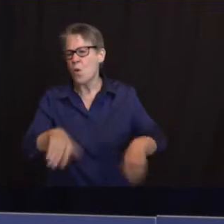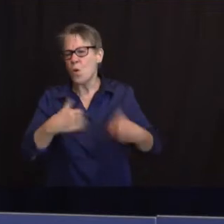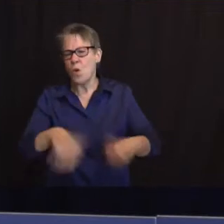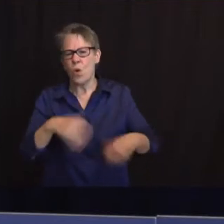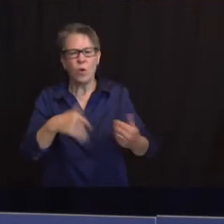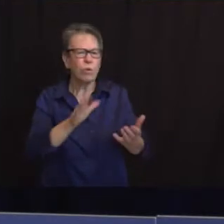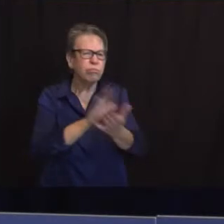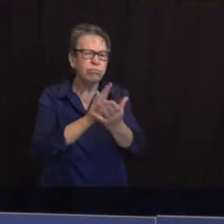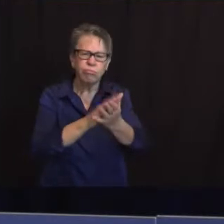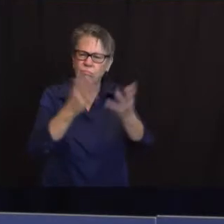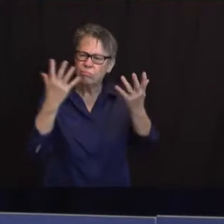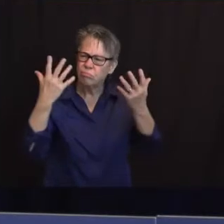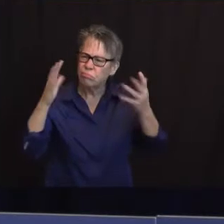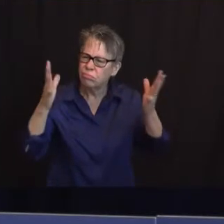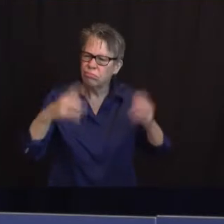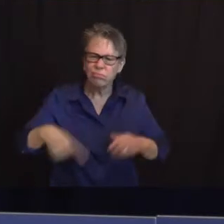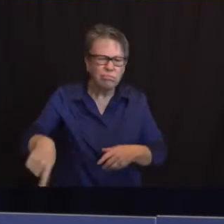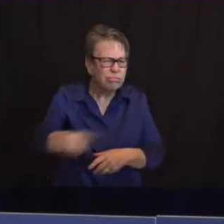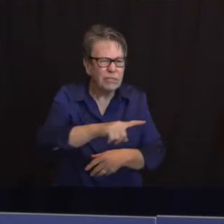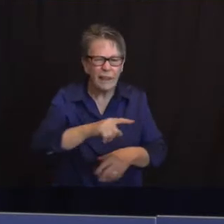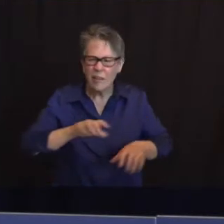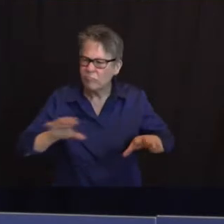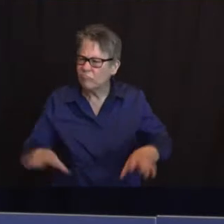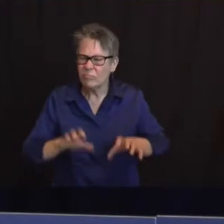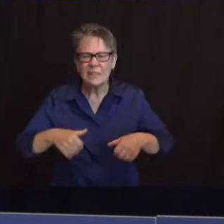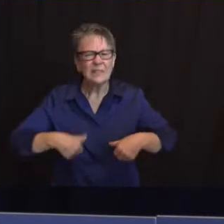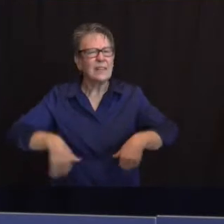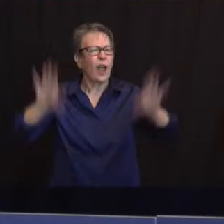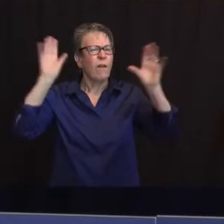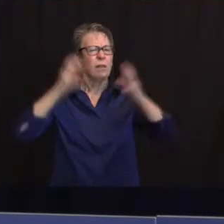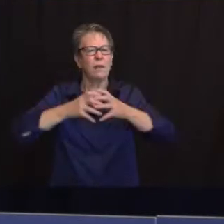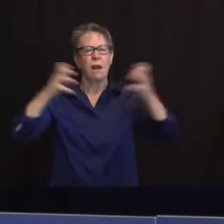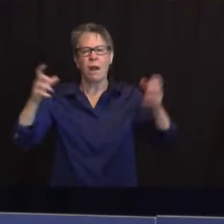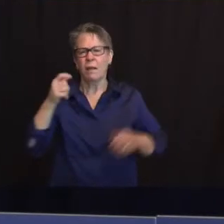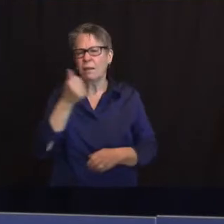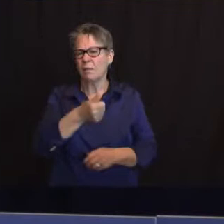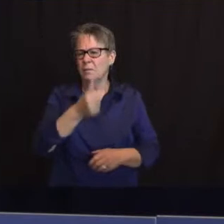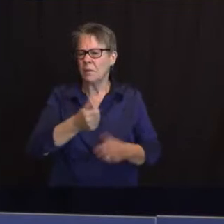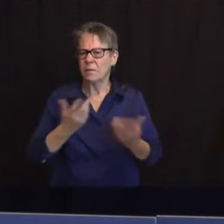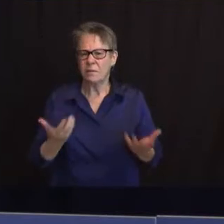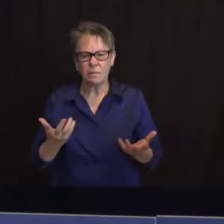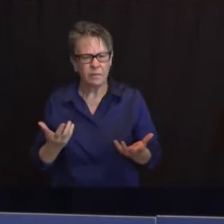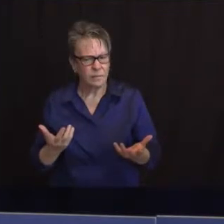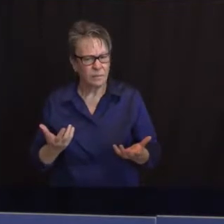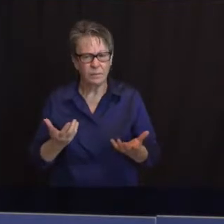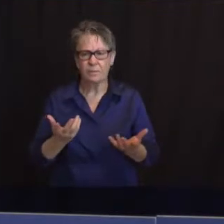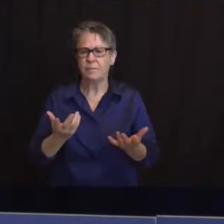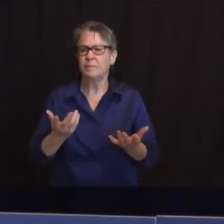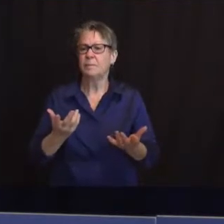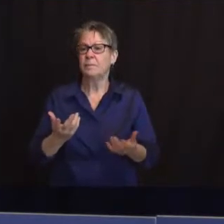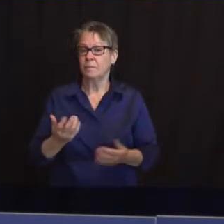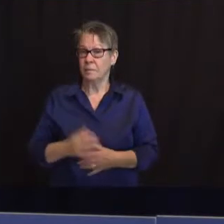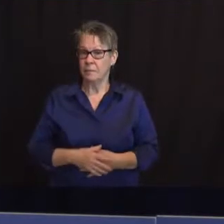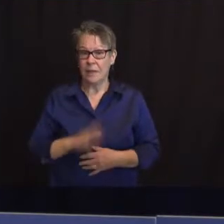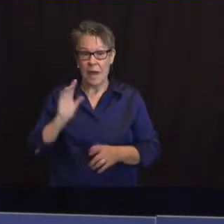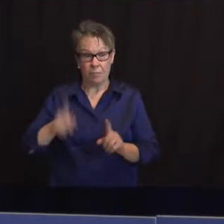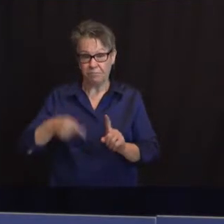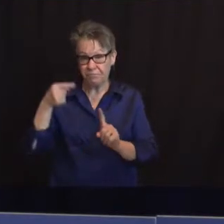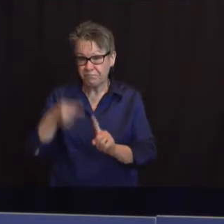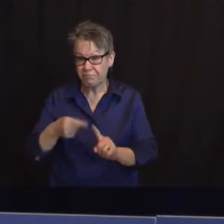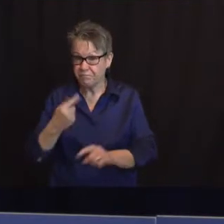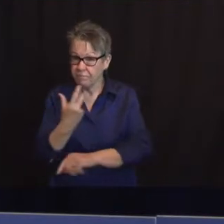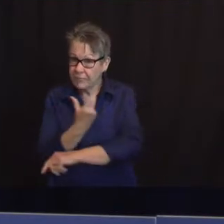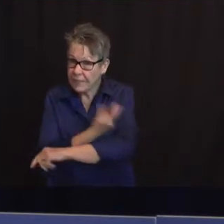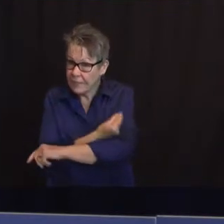this pandemic. As the governor mentioned, the pace of the vaccine rollout continues to ramp up in our state.